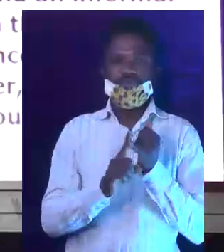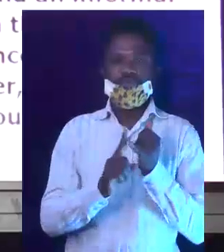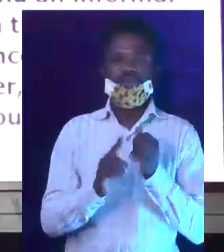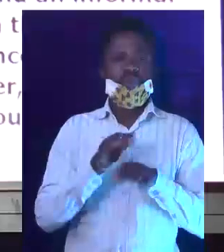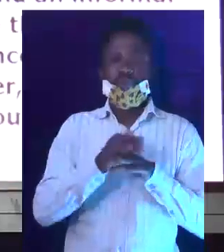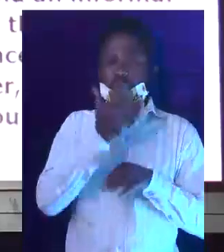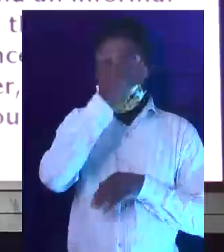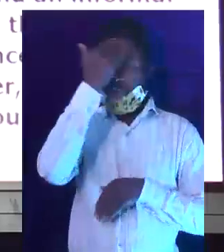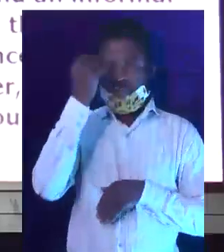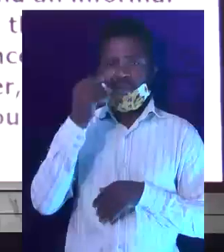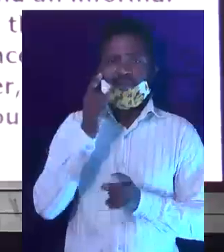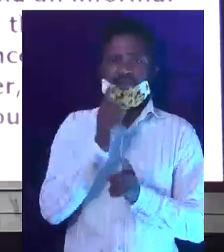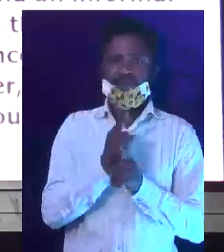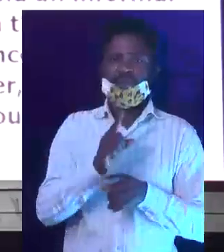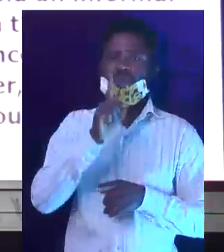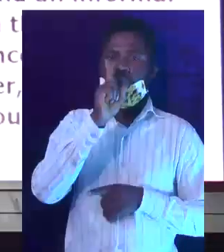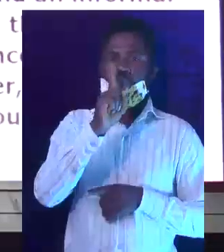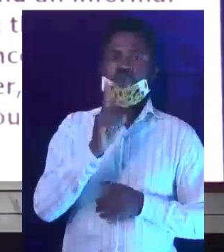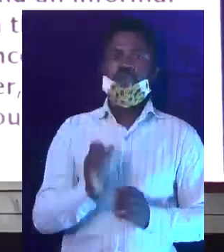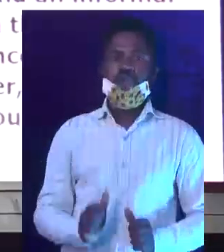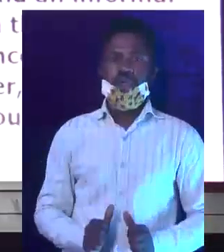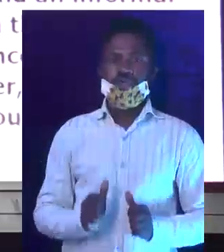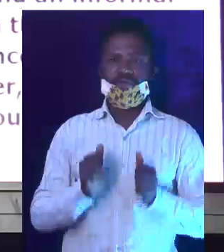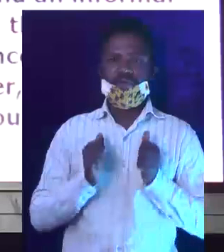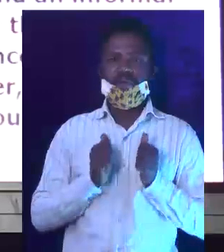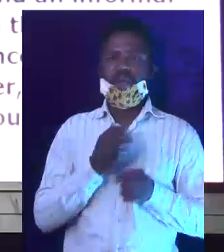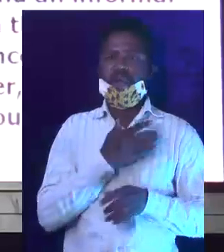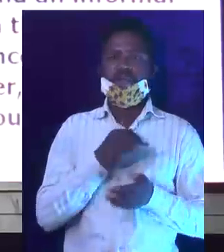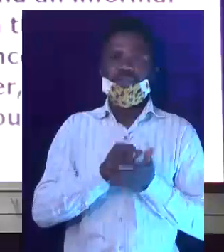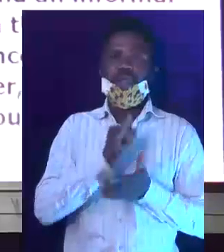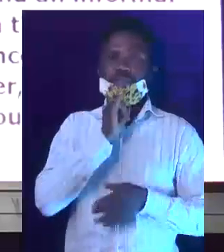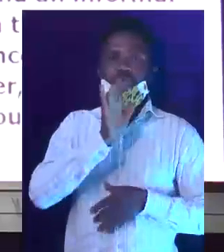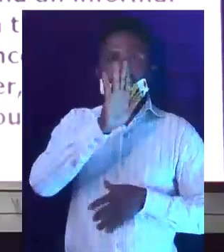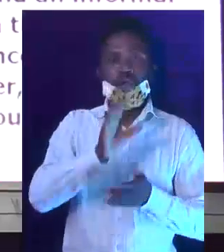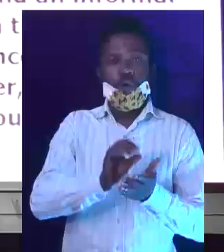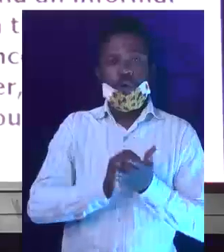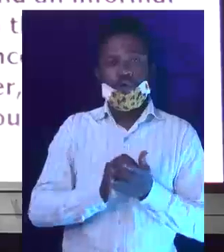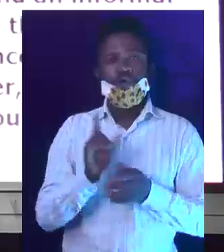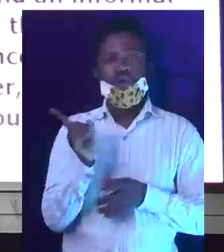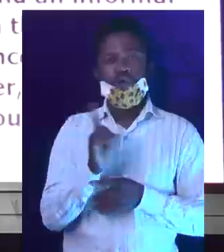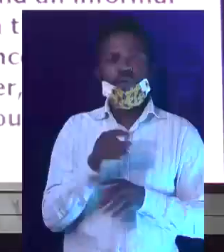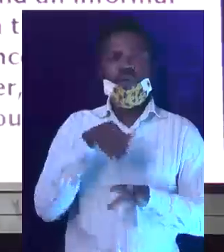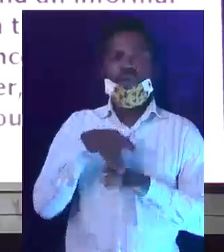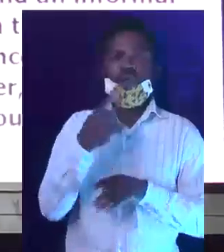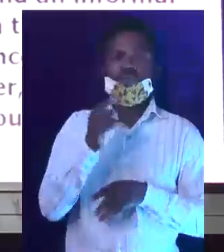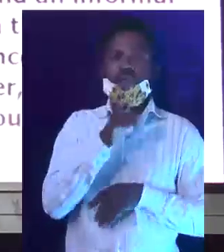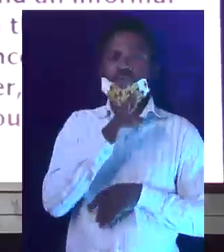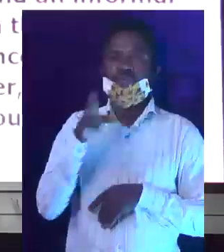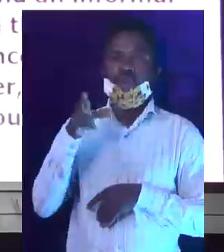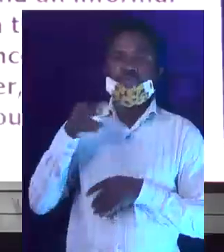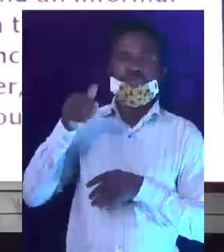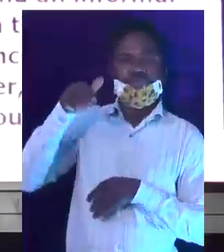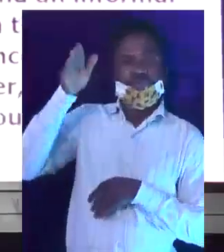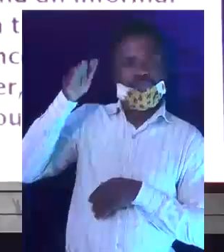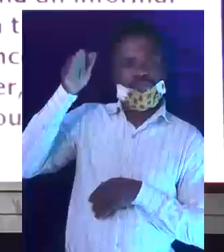address. Don't forget to say there is just one address. and that is your own address. And where is it located? At the